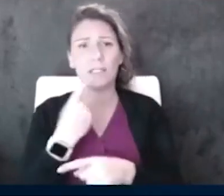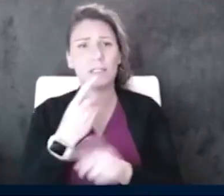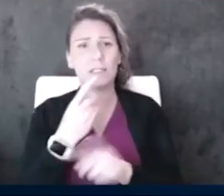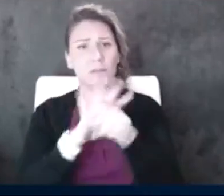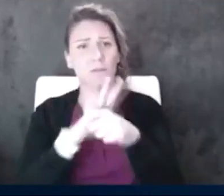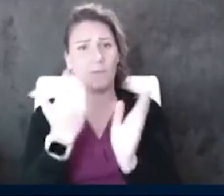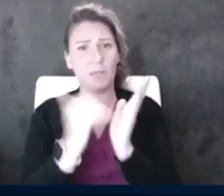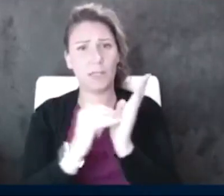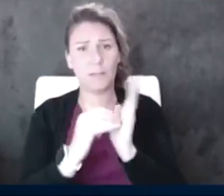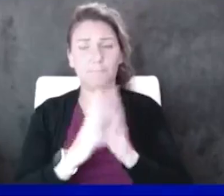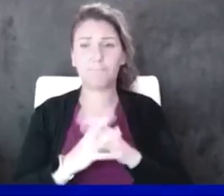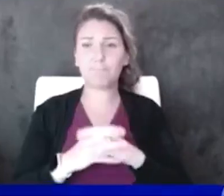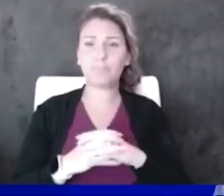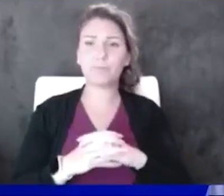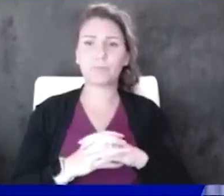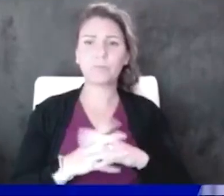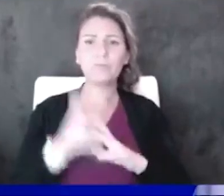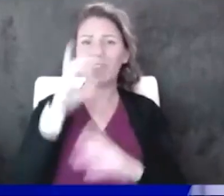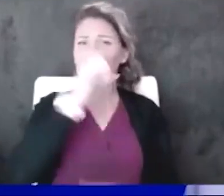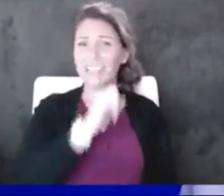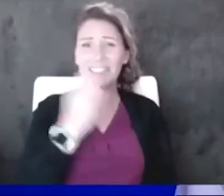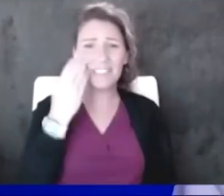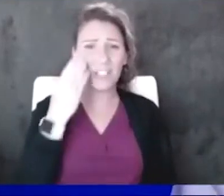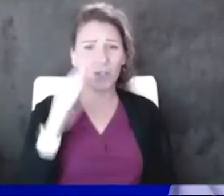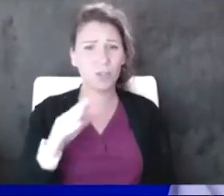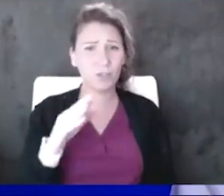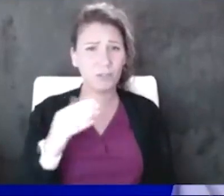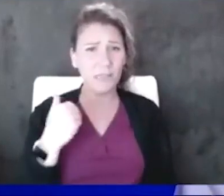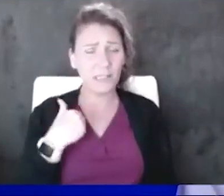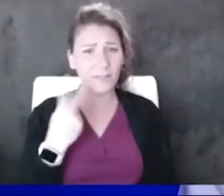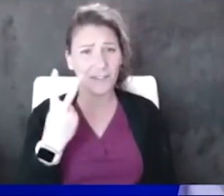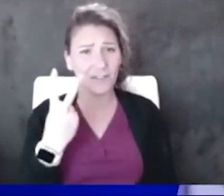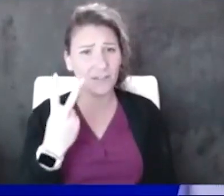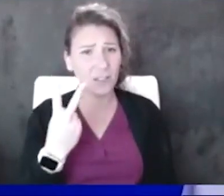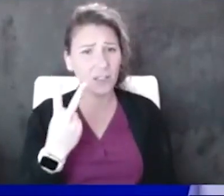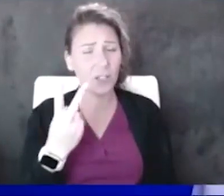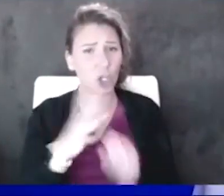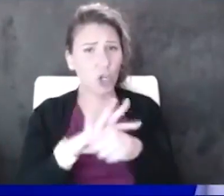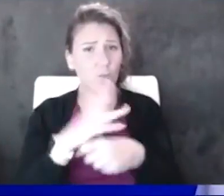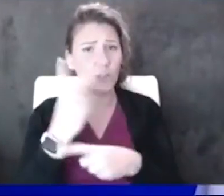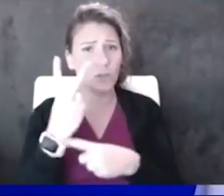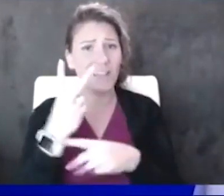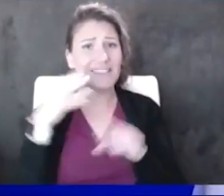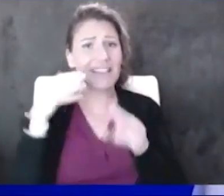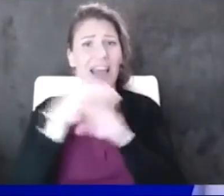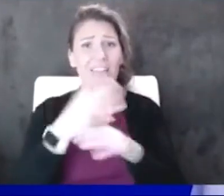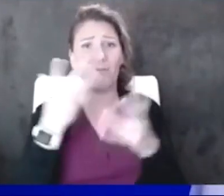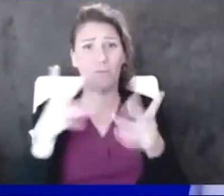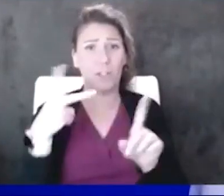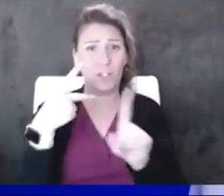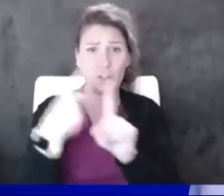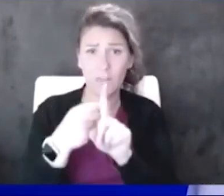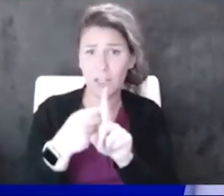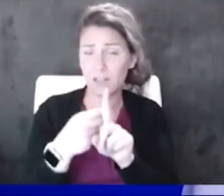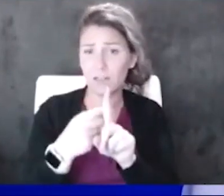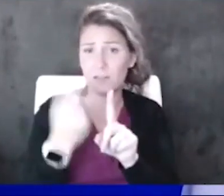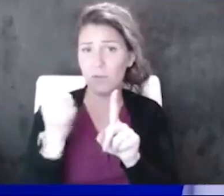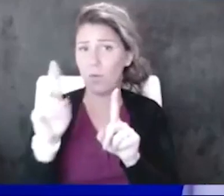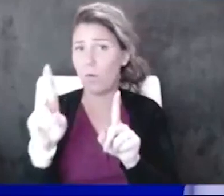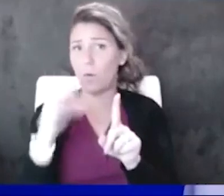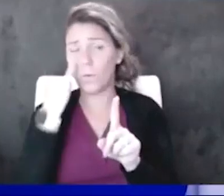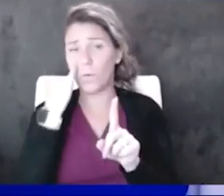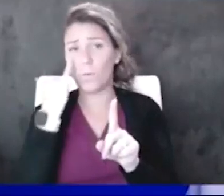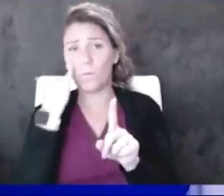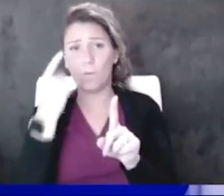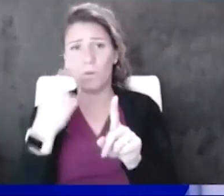So I guess I don't know. Have you had COVID twice after being vaccinated? I don't know if that, or you had COVID once and then